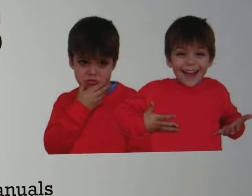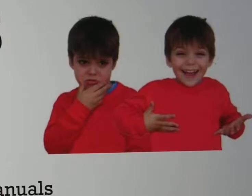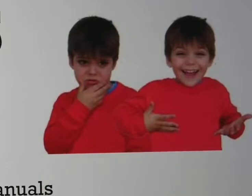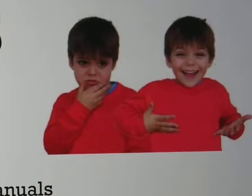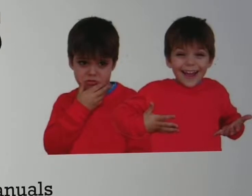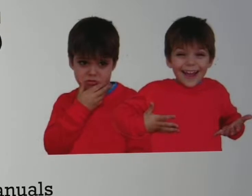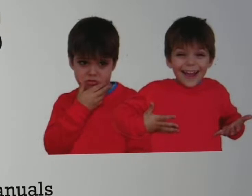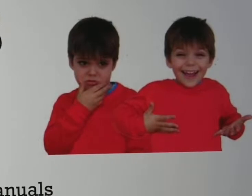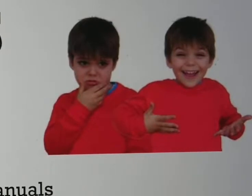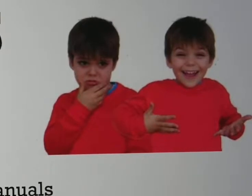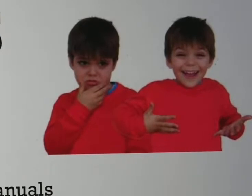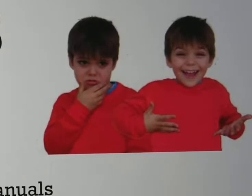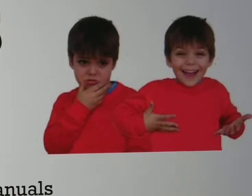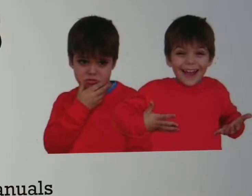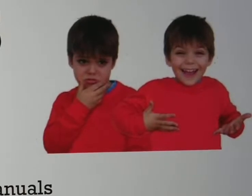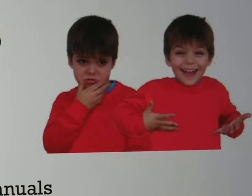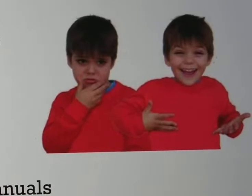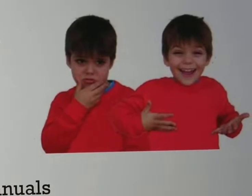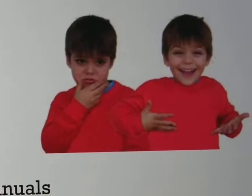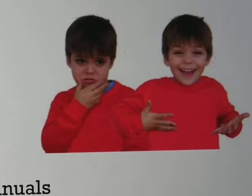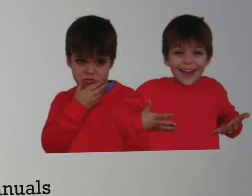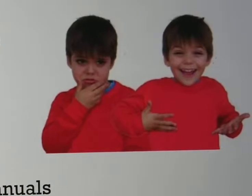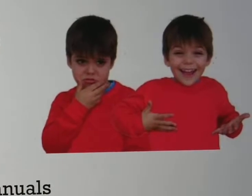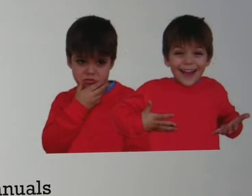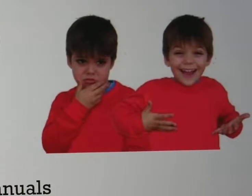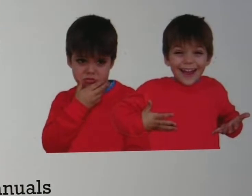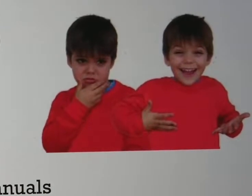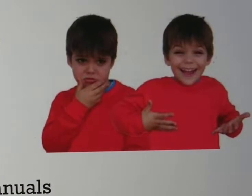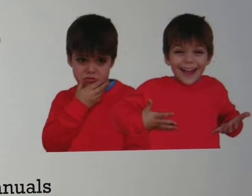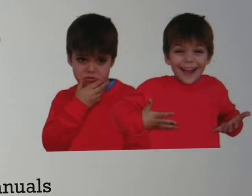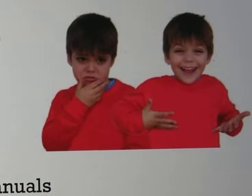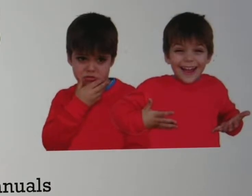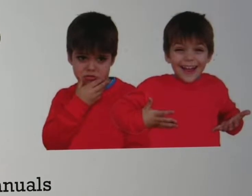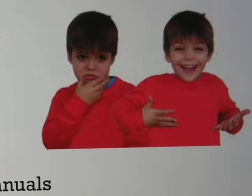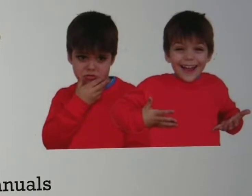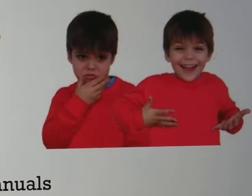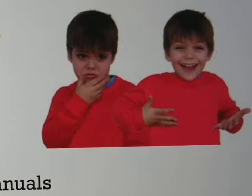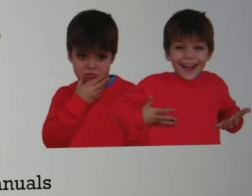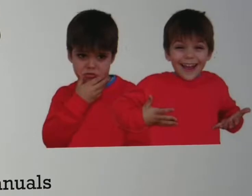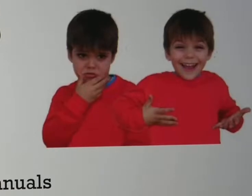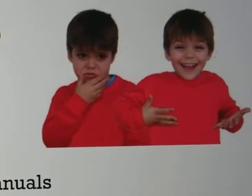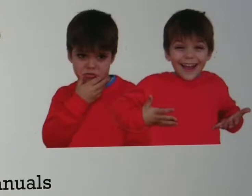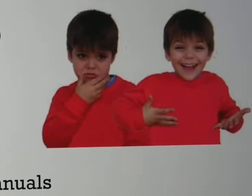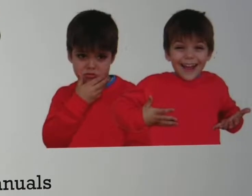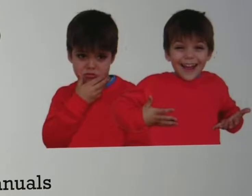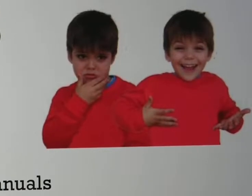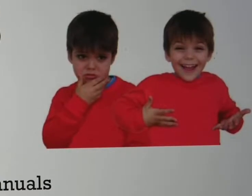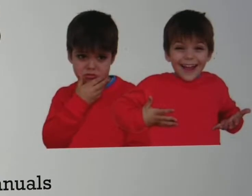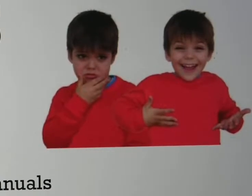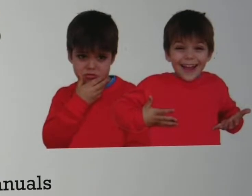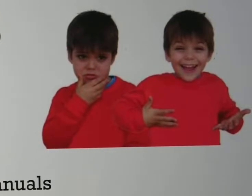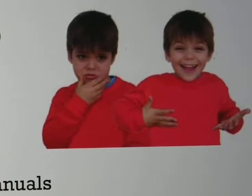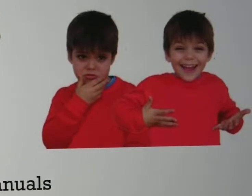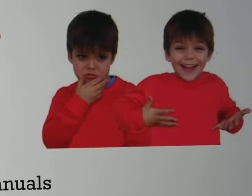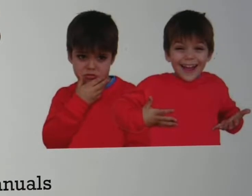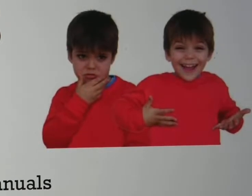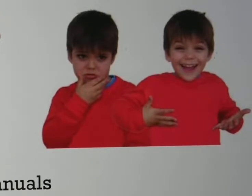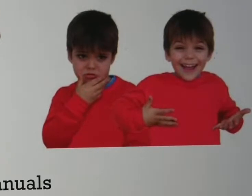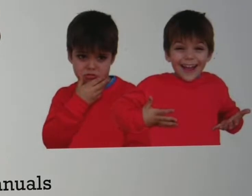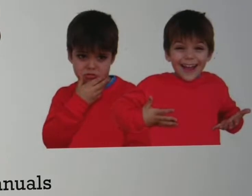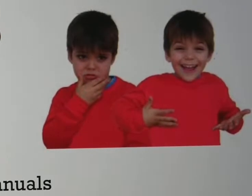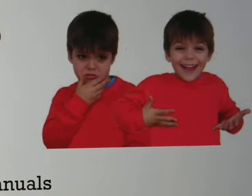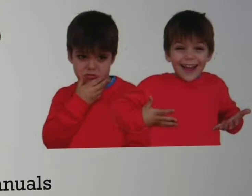that non-manuals play a large role in signing to get over expression and what's being conveyed